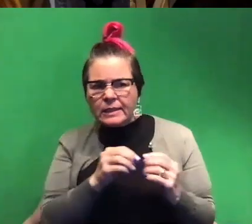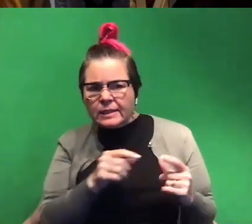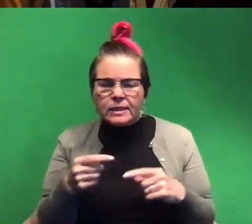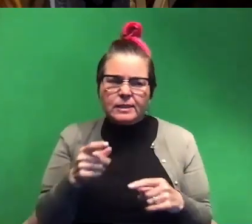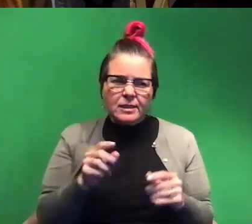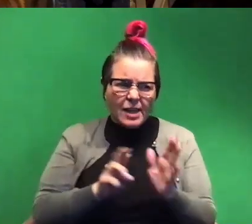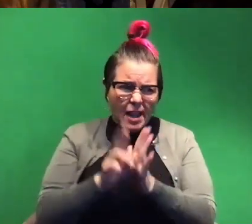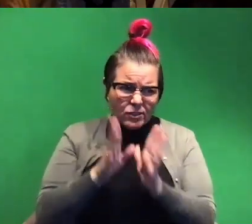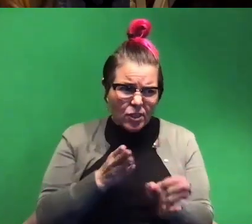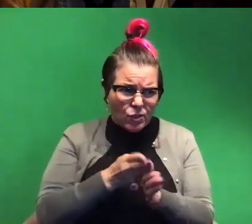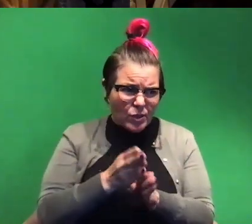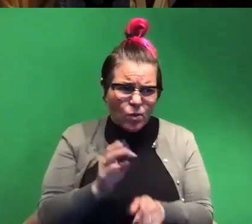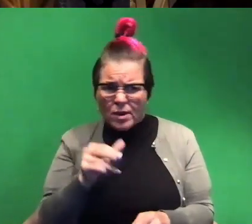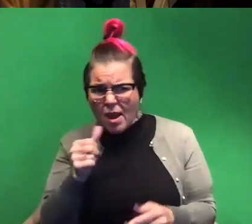career?